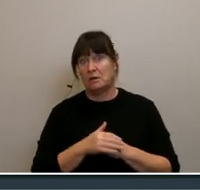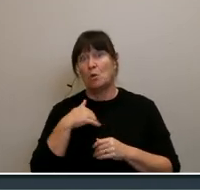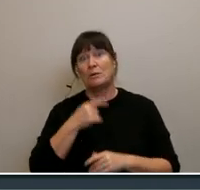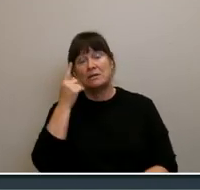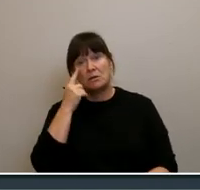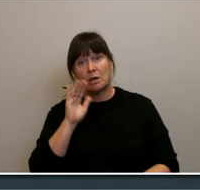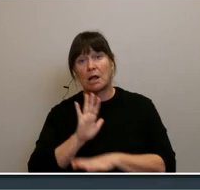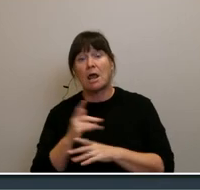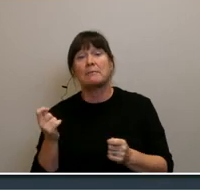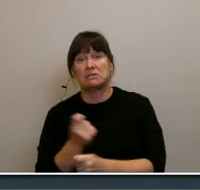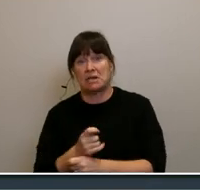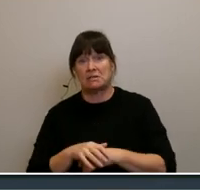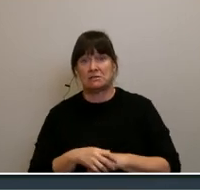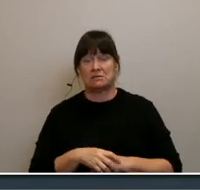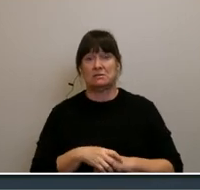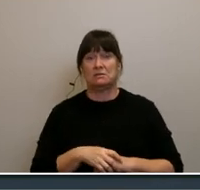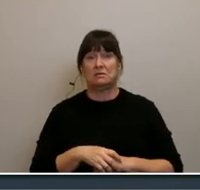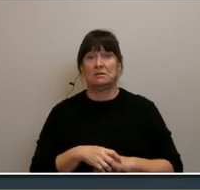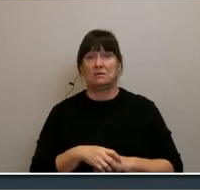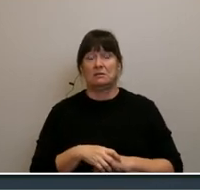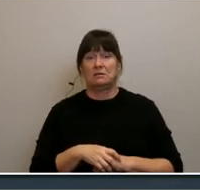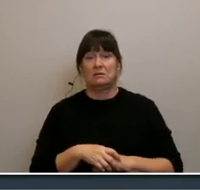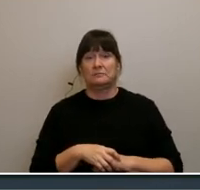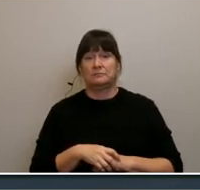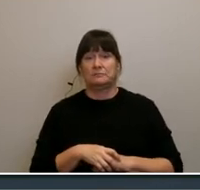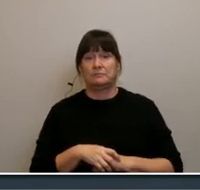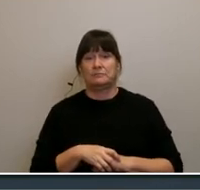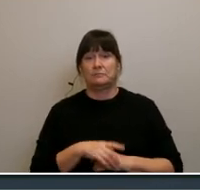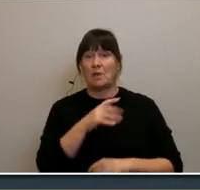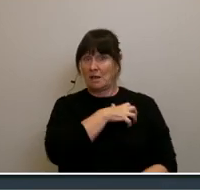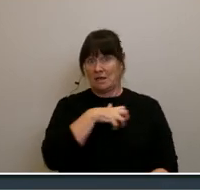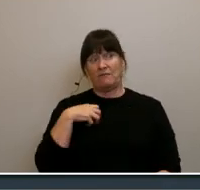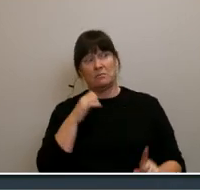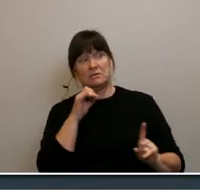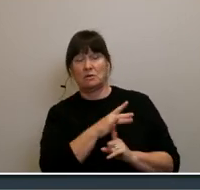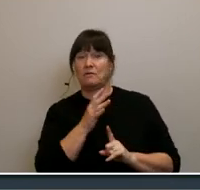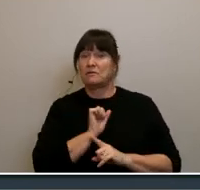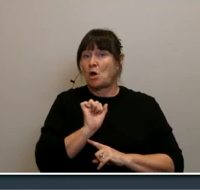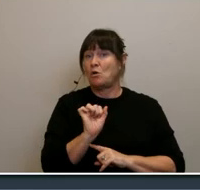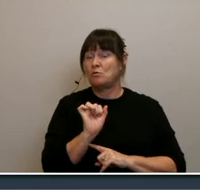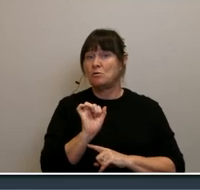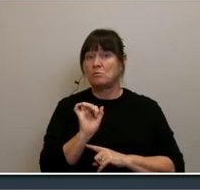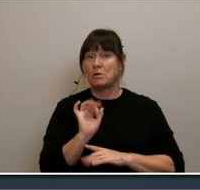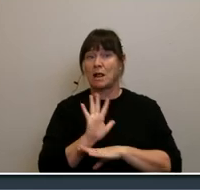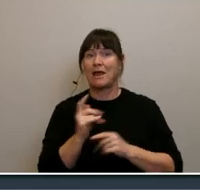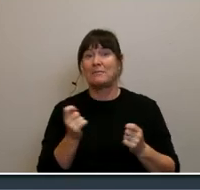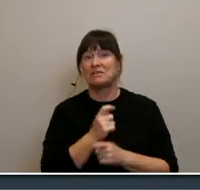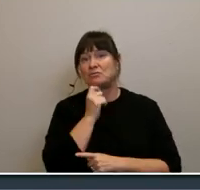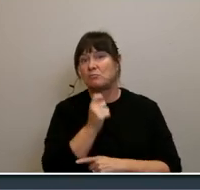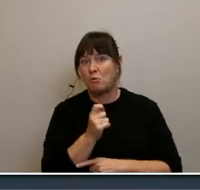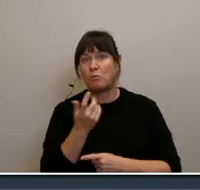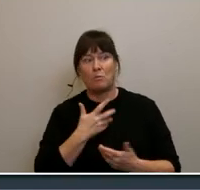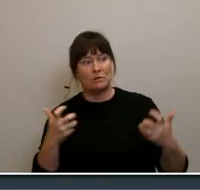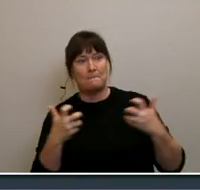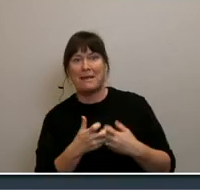We think it will help us mesh with the major changes which are envisaged by the government's climate change report. We think